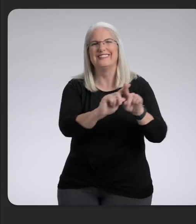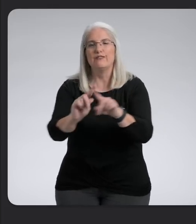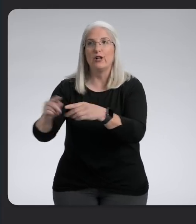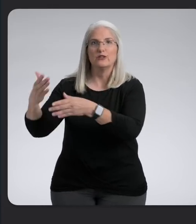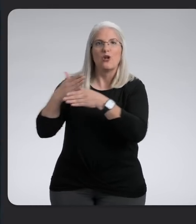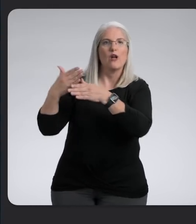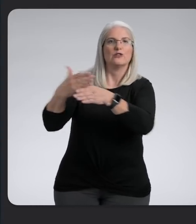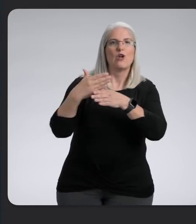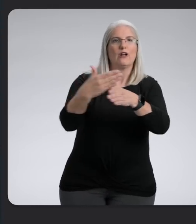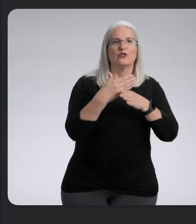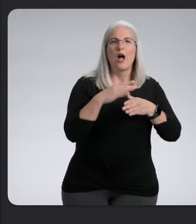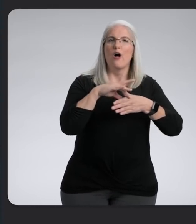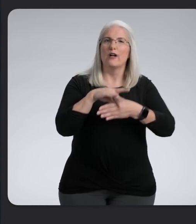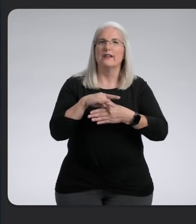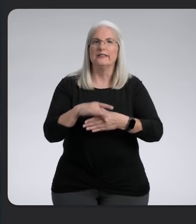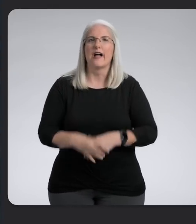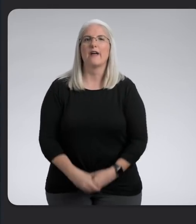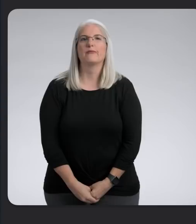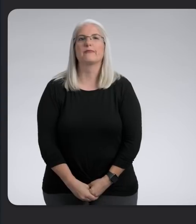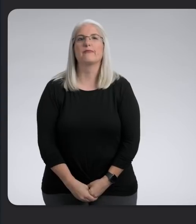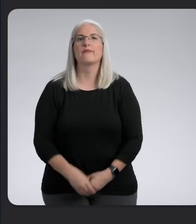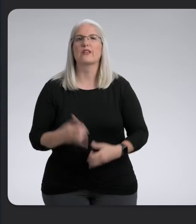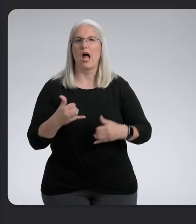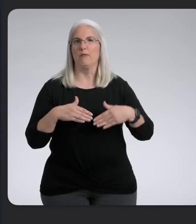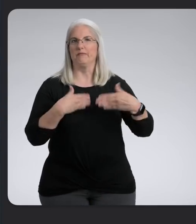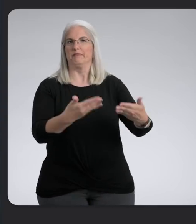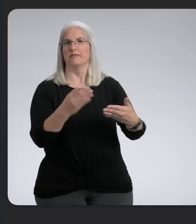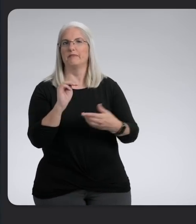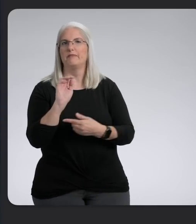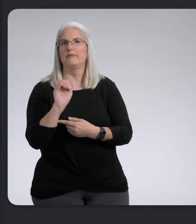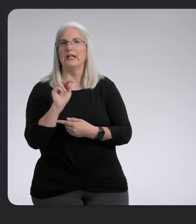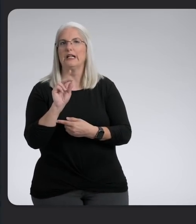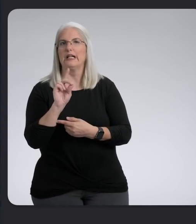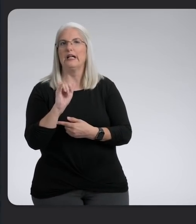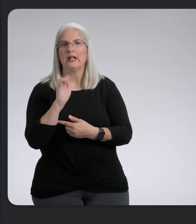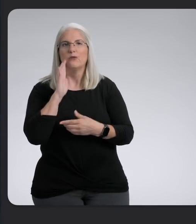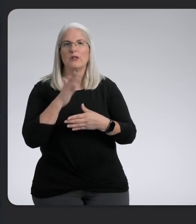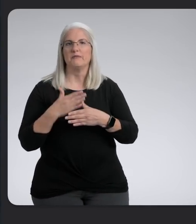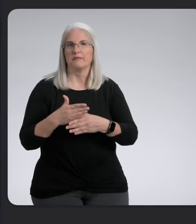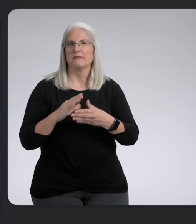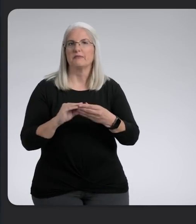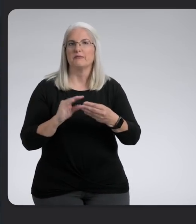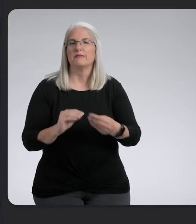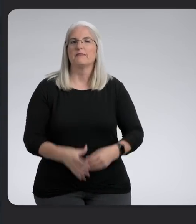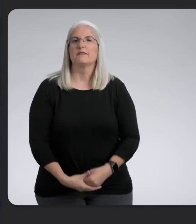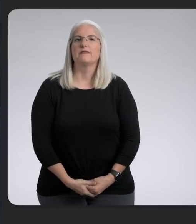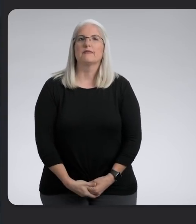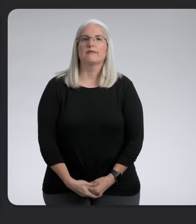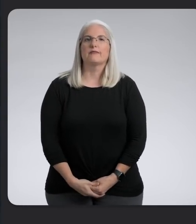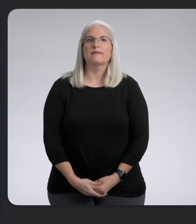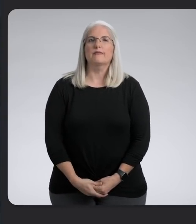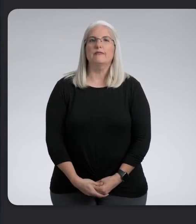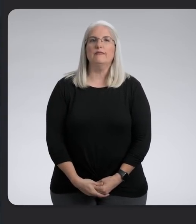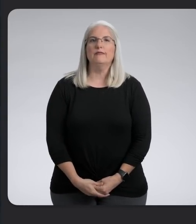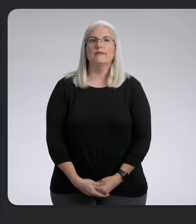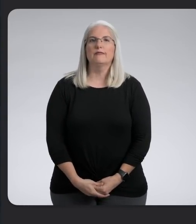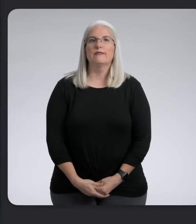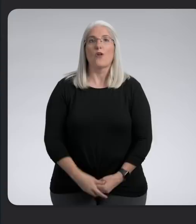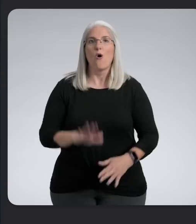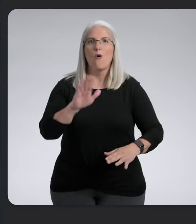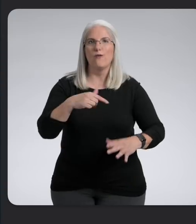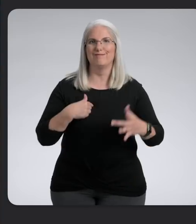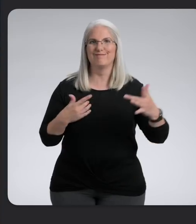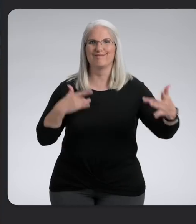follow. Here's Mindy to show you how it all works. Thanks, Craig. I'm so excited to show you what's new in